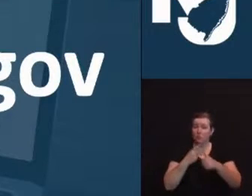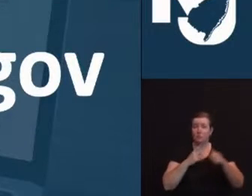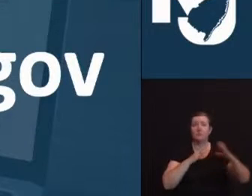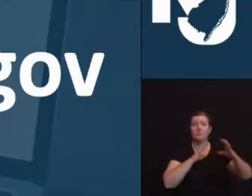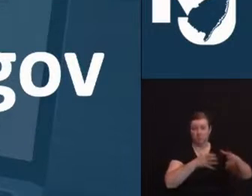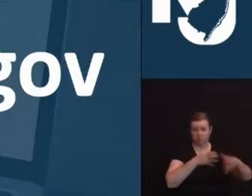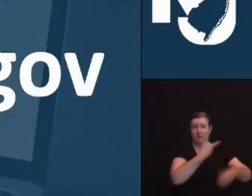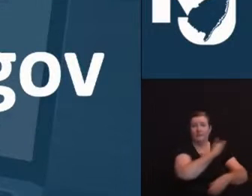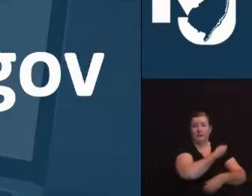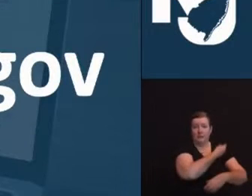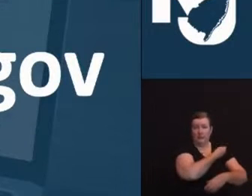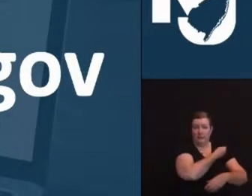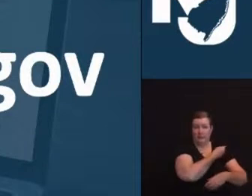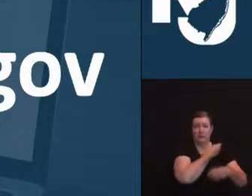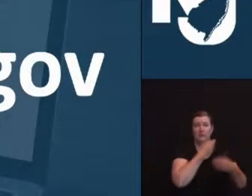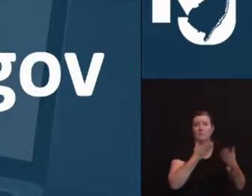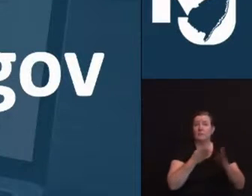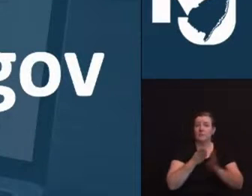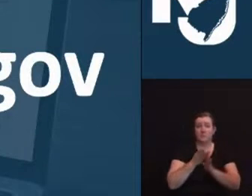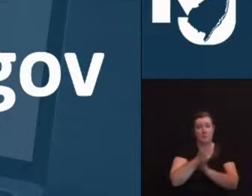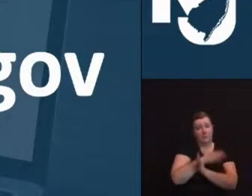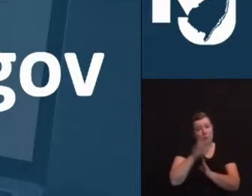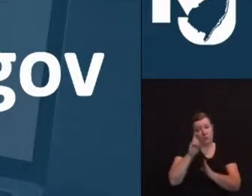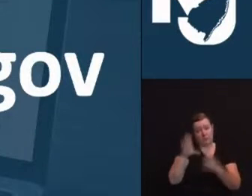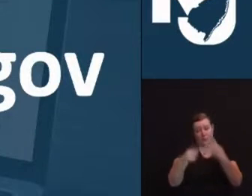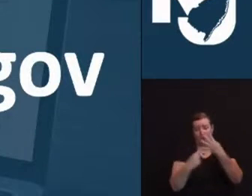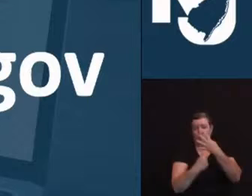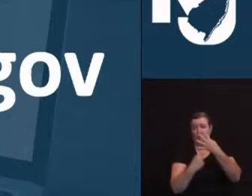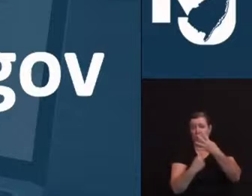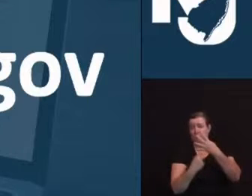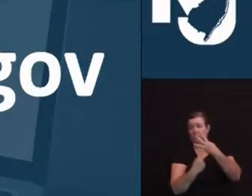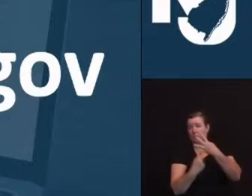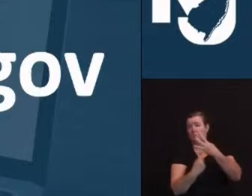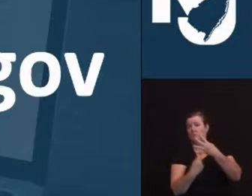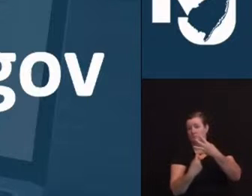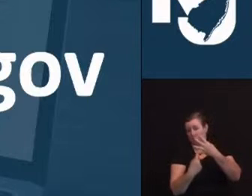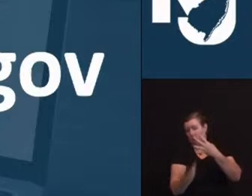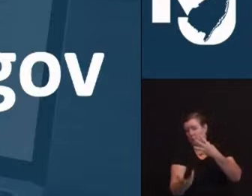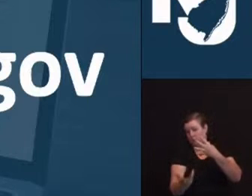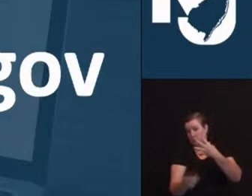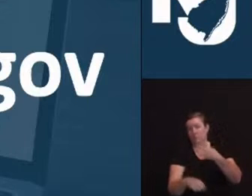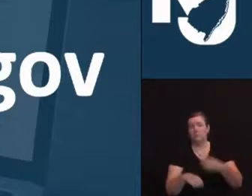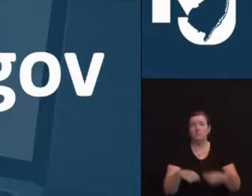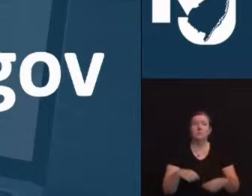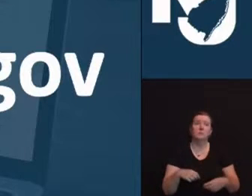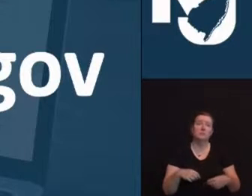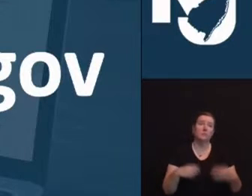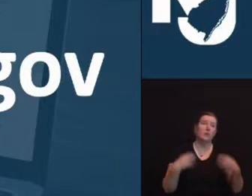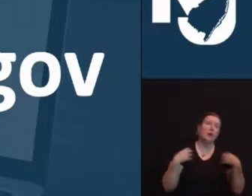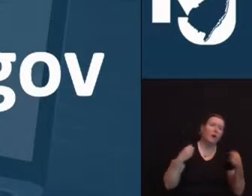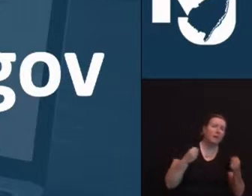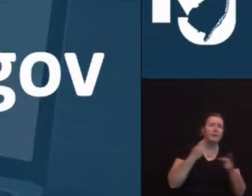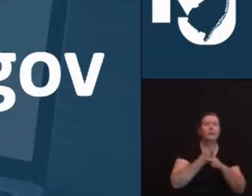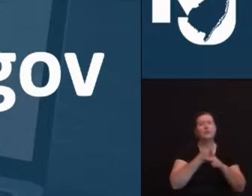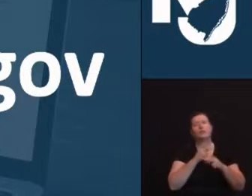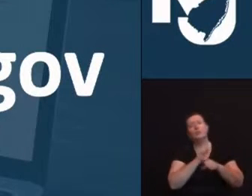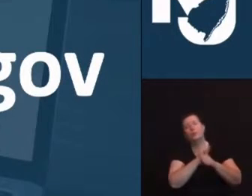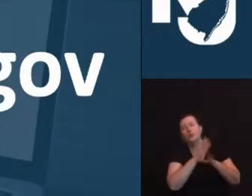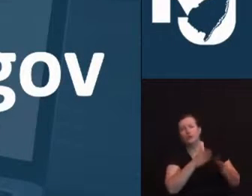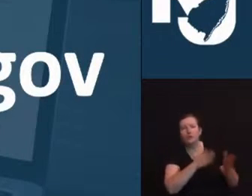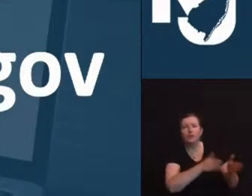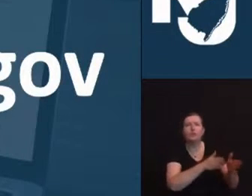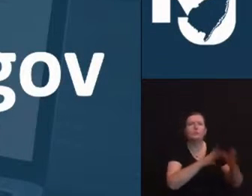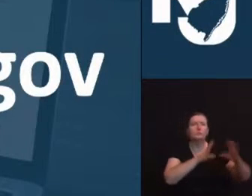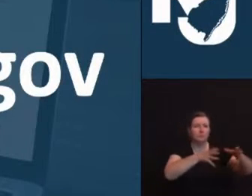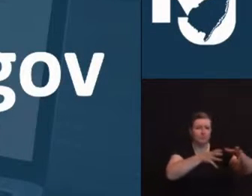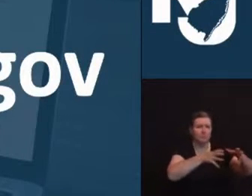through, obviously, first and foremost, vulnerable communities, frontline healthcare workers, and whatnot, but probably by spring to the broad availability